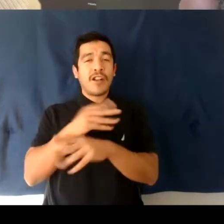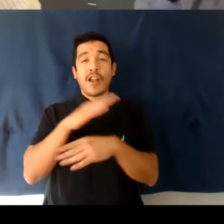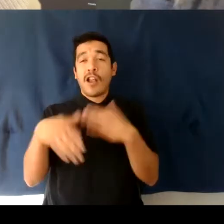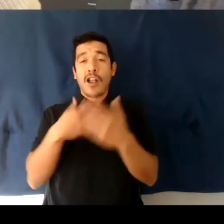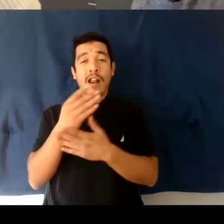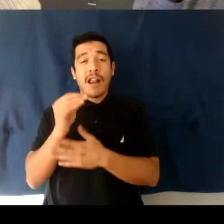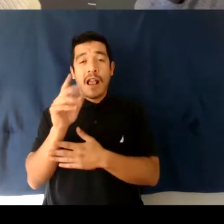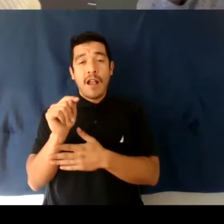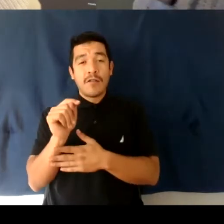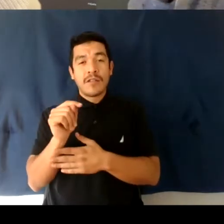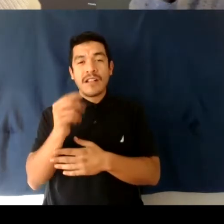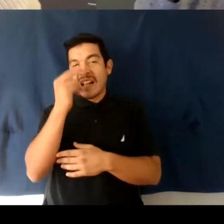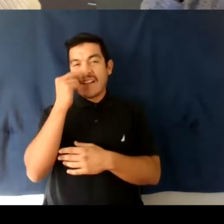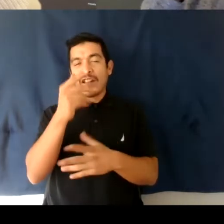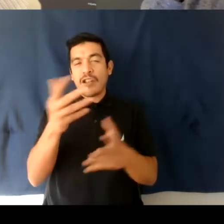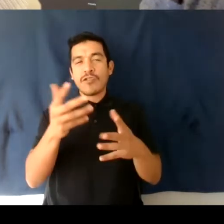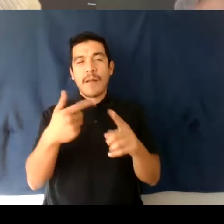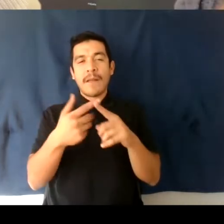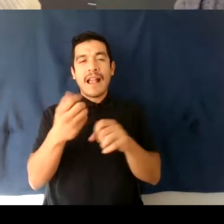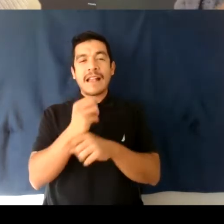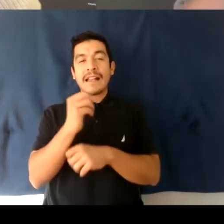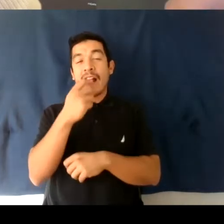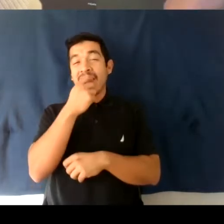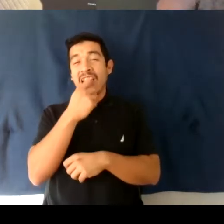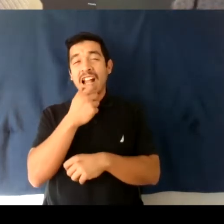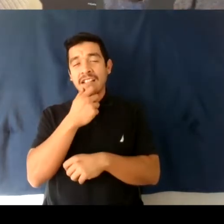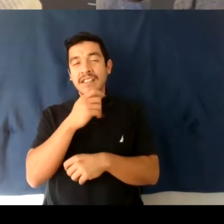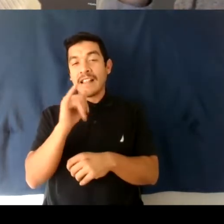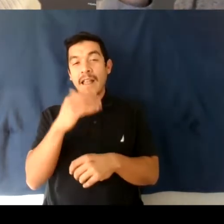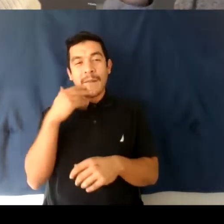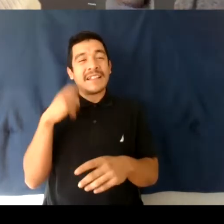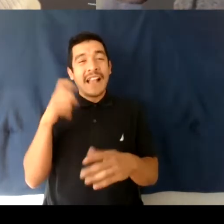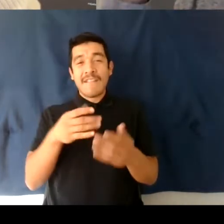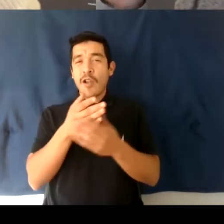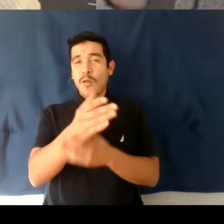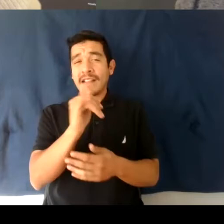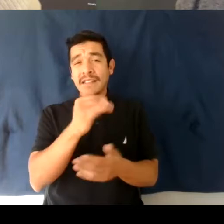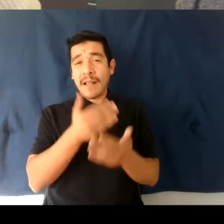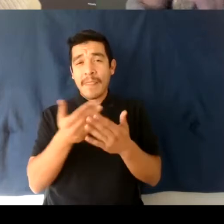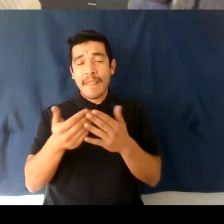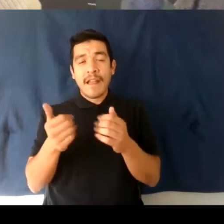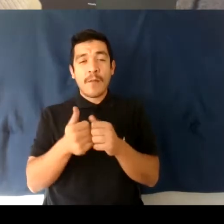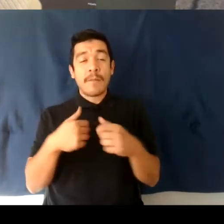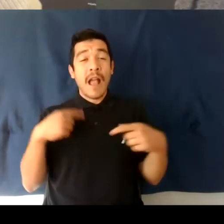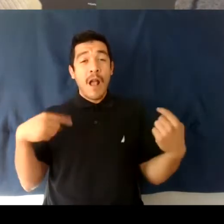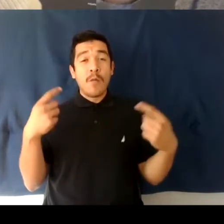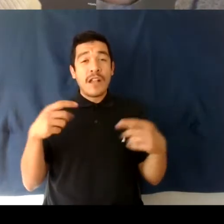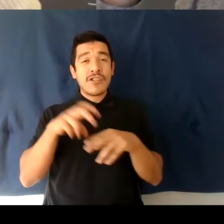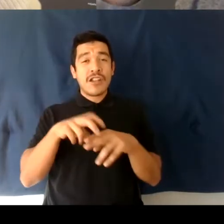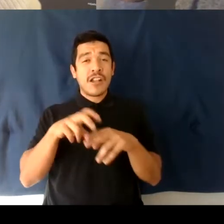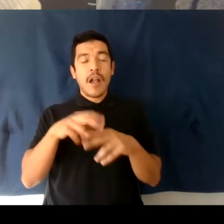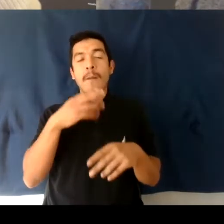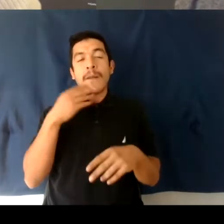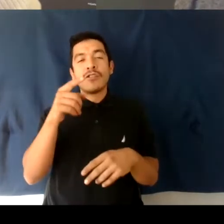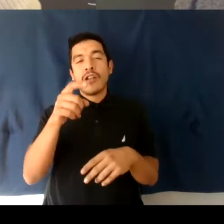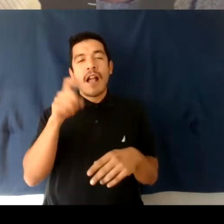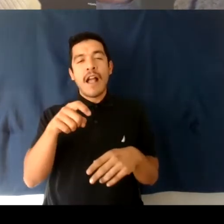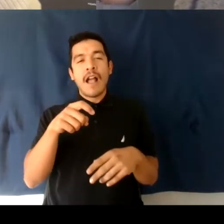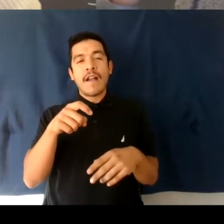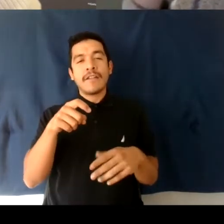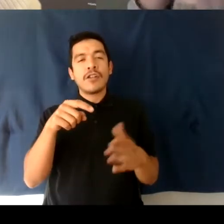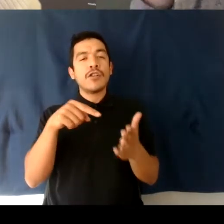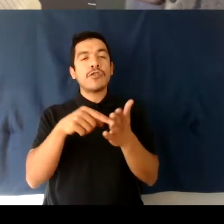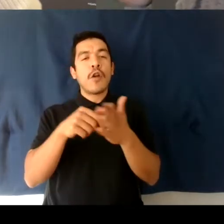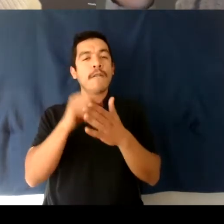And it's funny that you talked about getting braces and all that stuff, because I also have to go through the same thing with my wheelchair, because I'm due for a